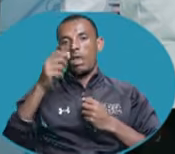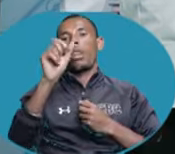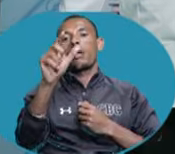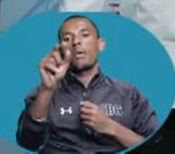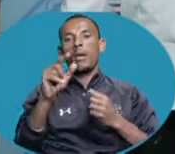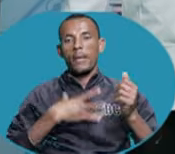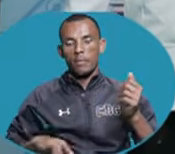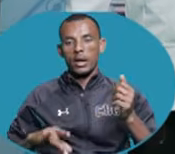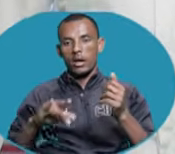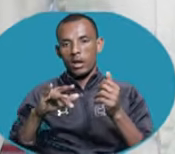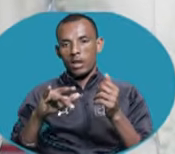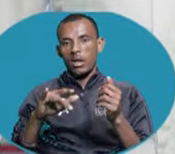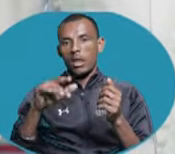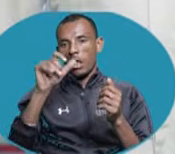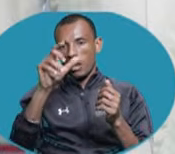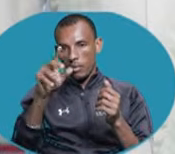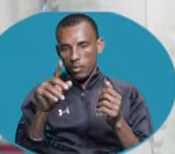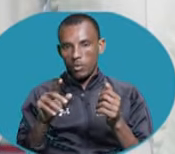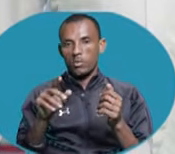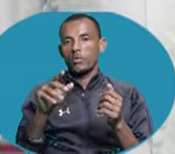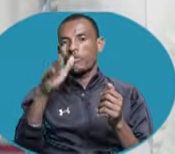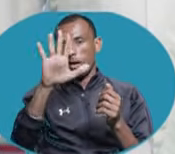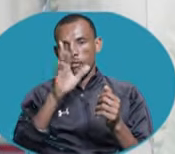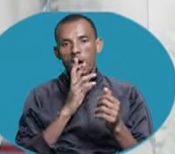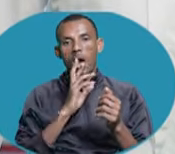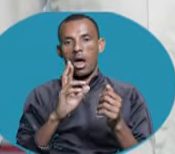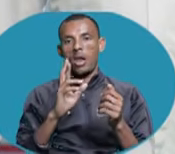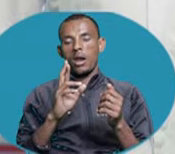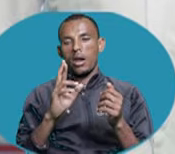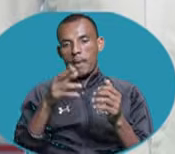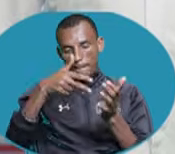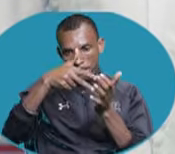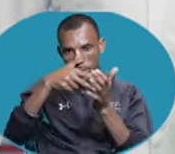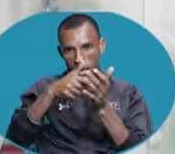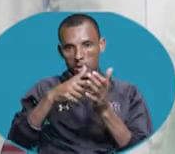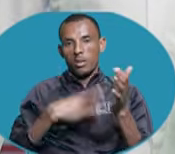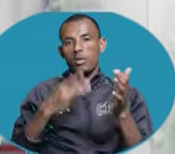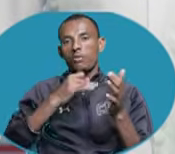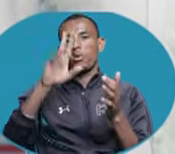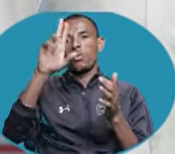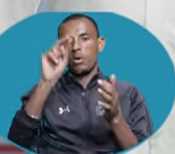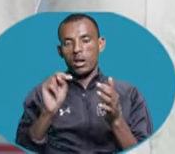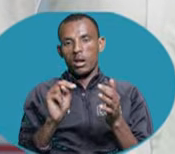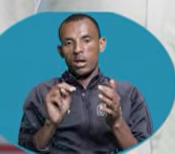member have a veto power. Those are USA, USSR, China,